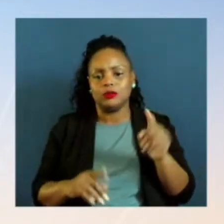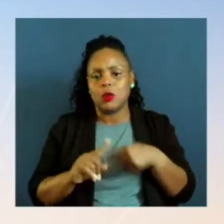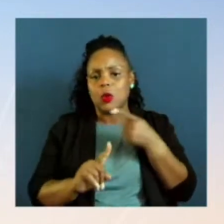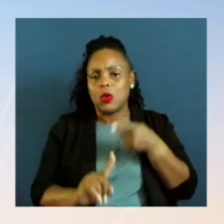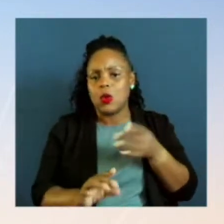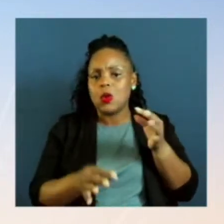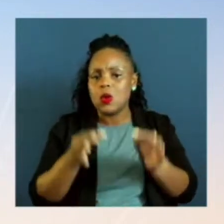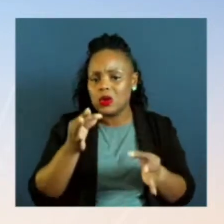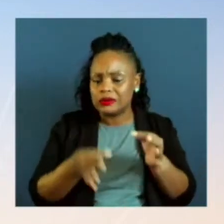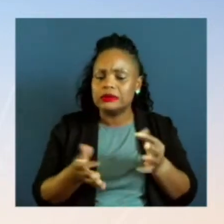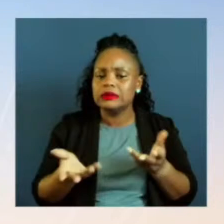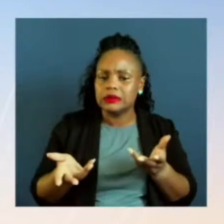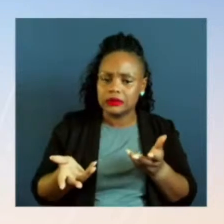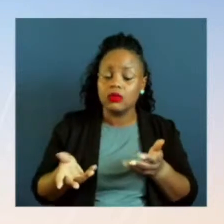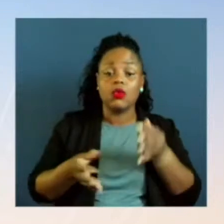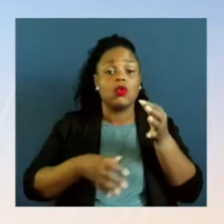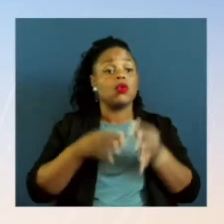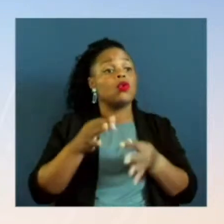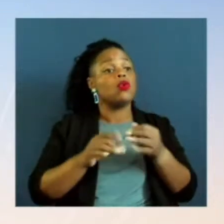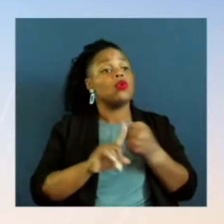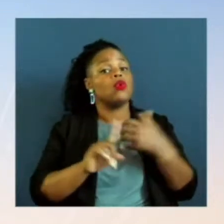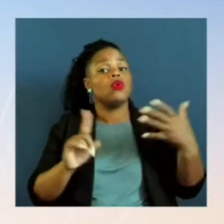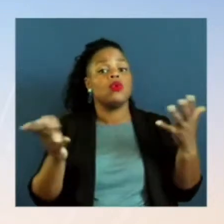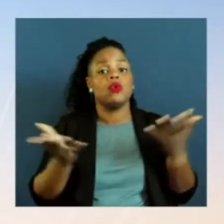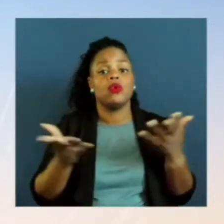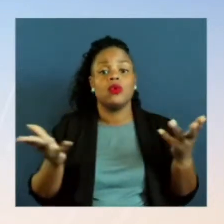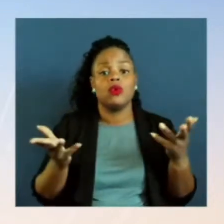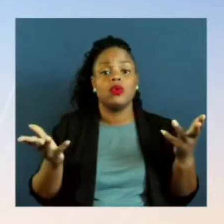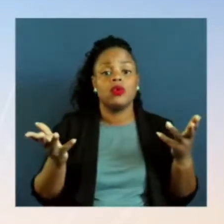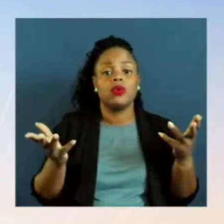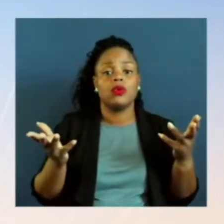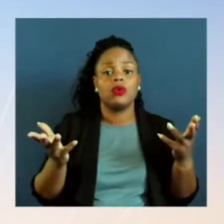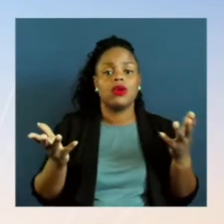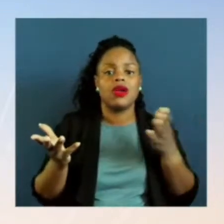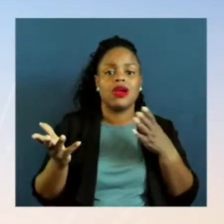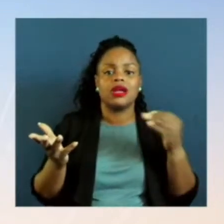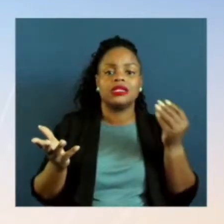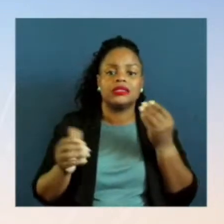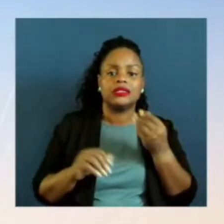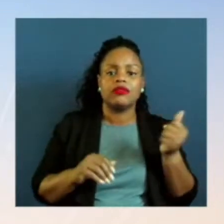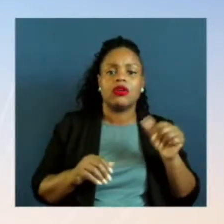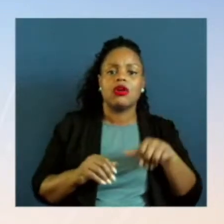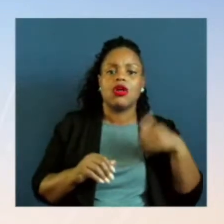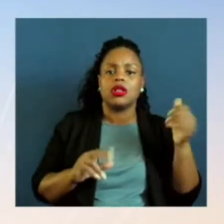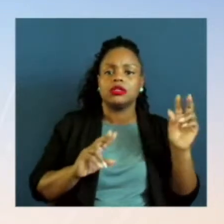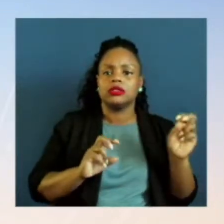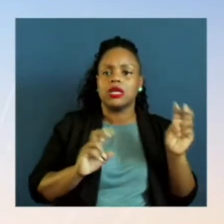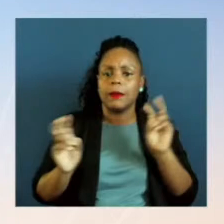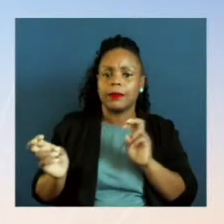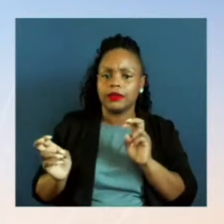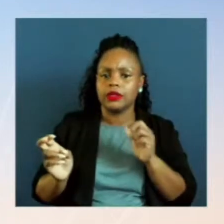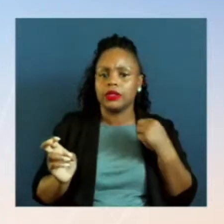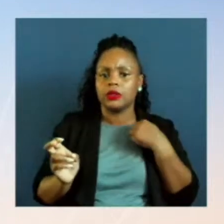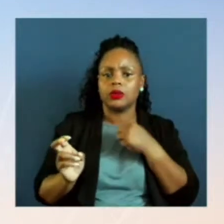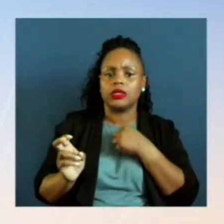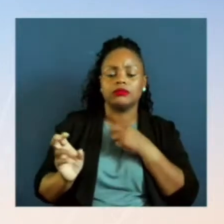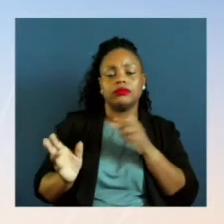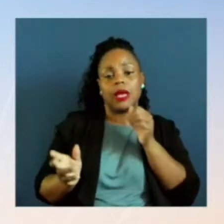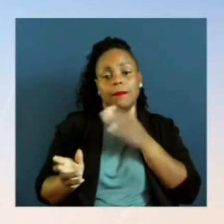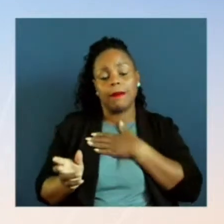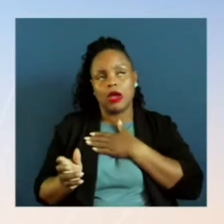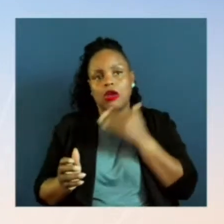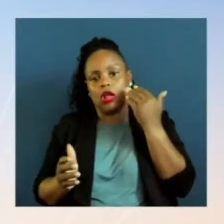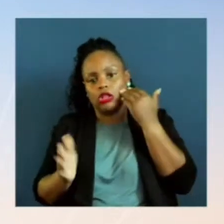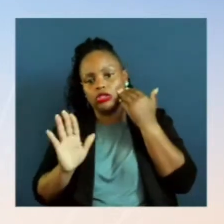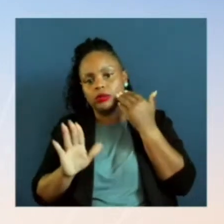expansion, and in addition, and several additional topics. We have not to my awareness, have we reached out to the Commission. It's